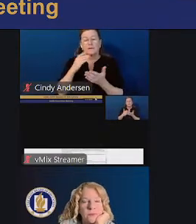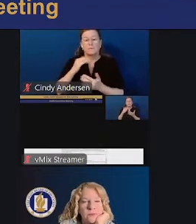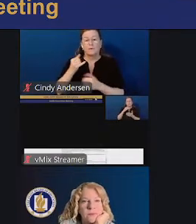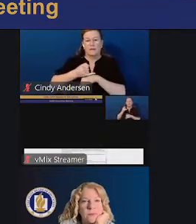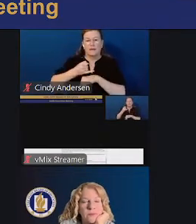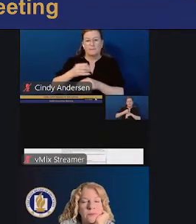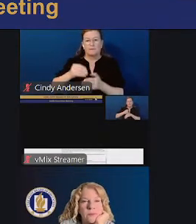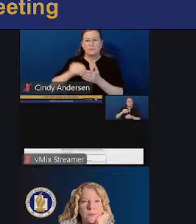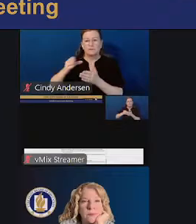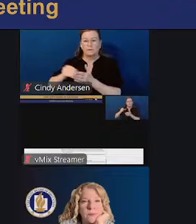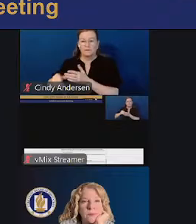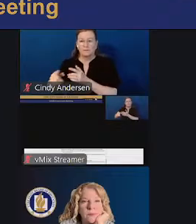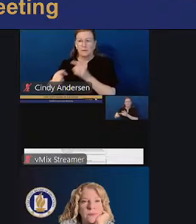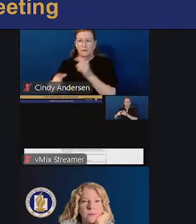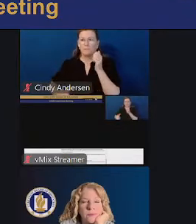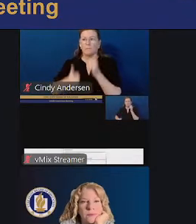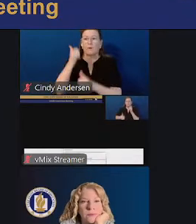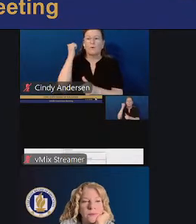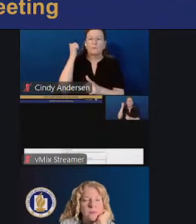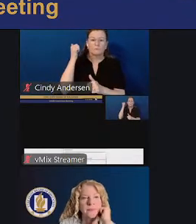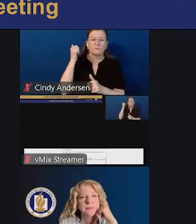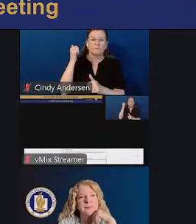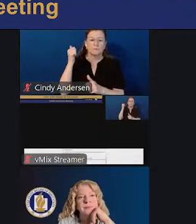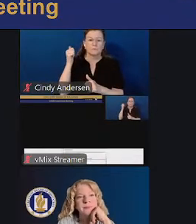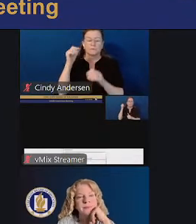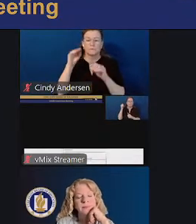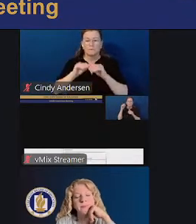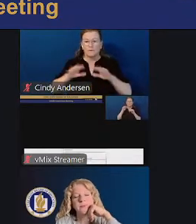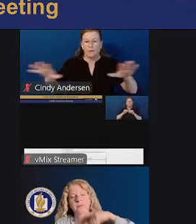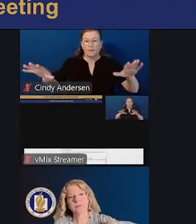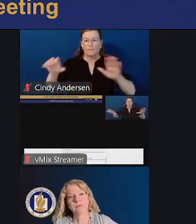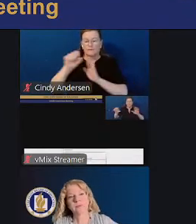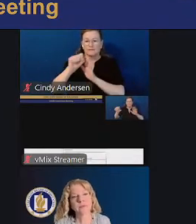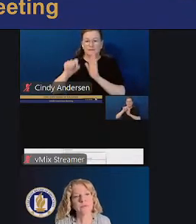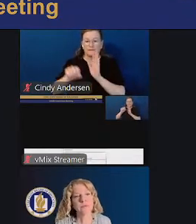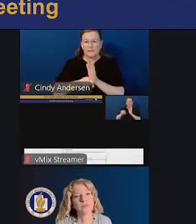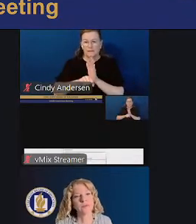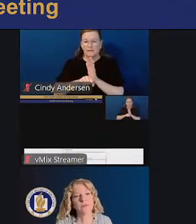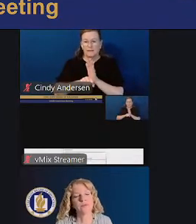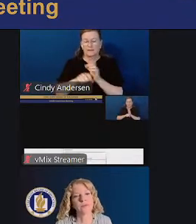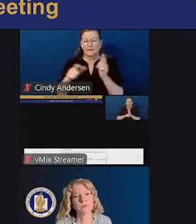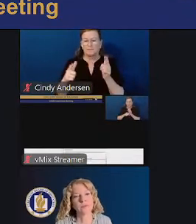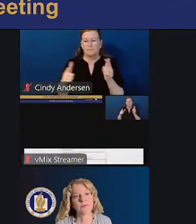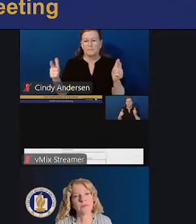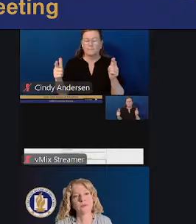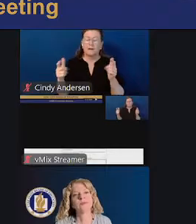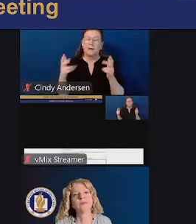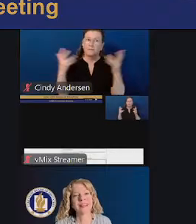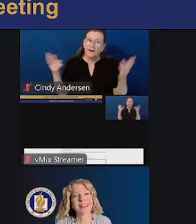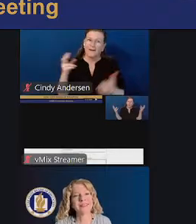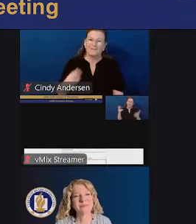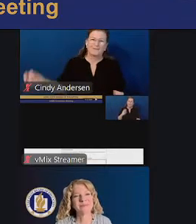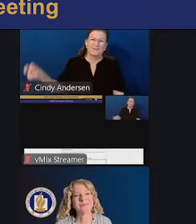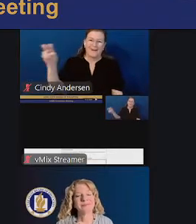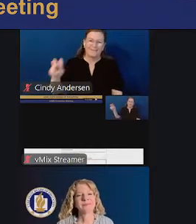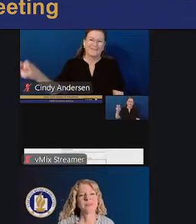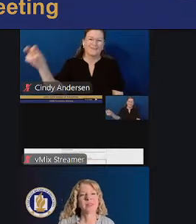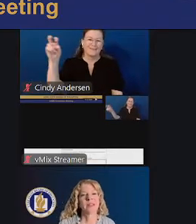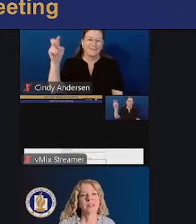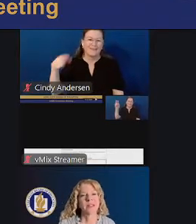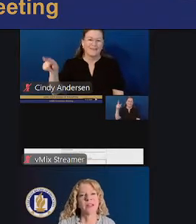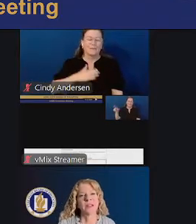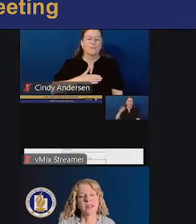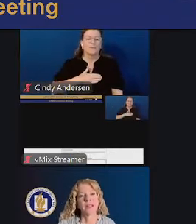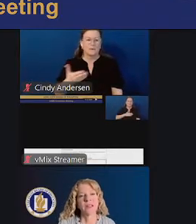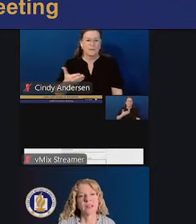but the vast majority of them spread across the state. There's a significant amount of travel that these individuals are willing